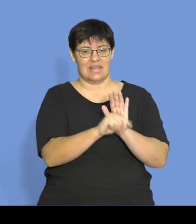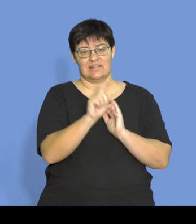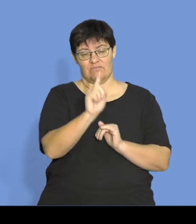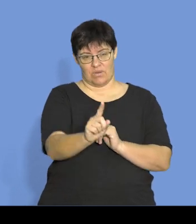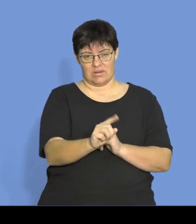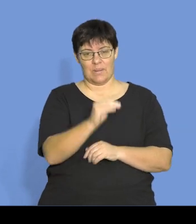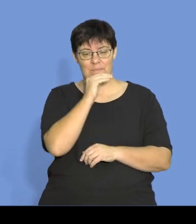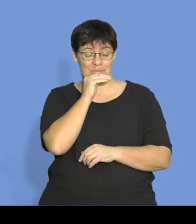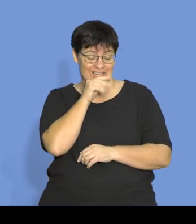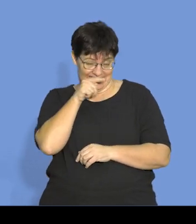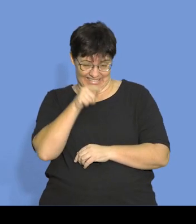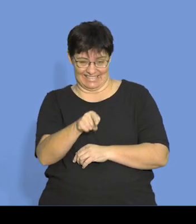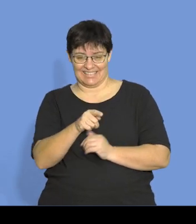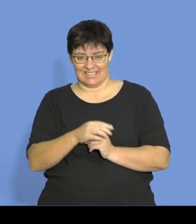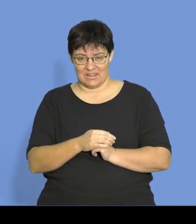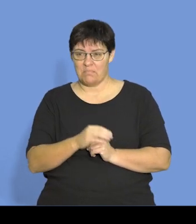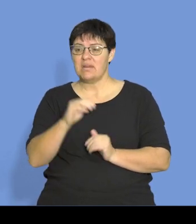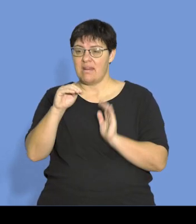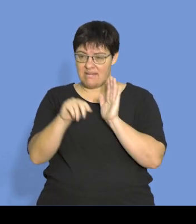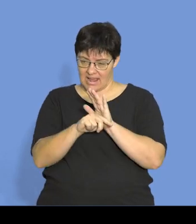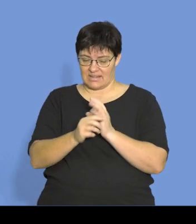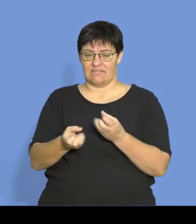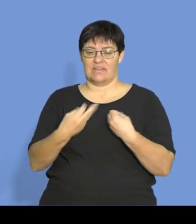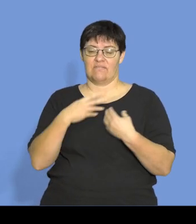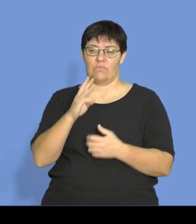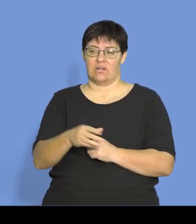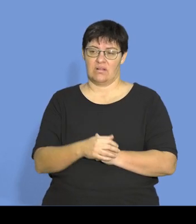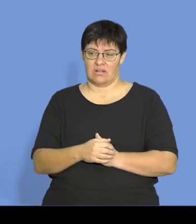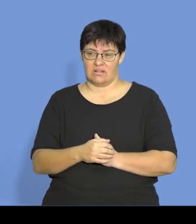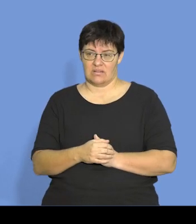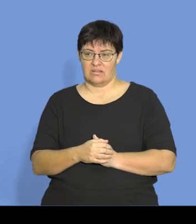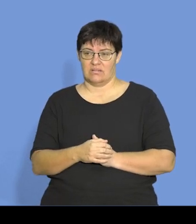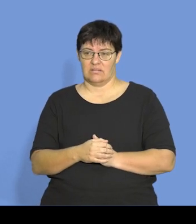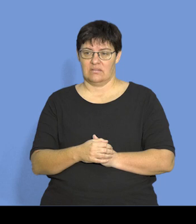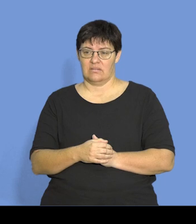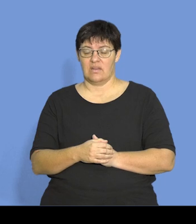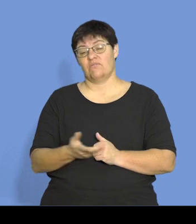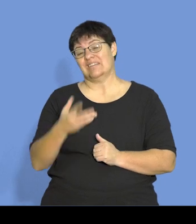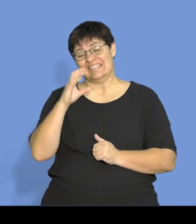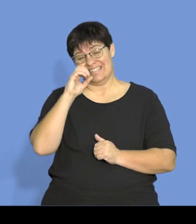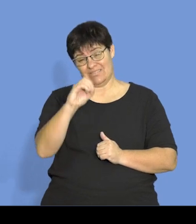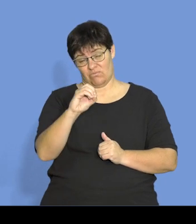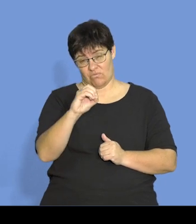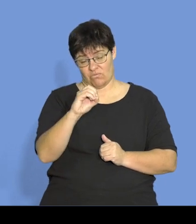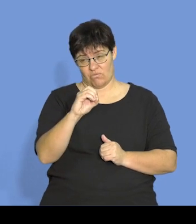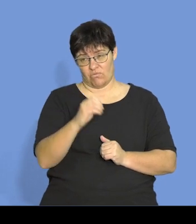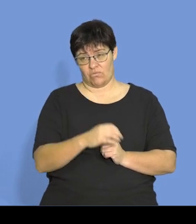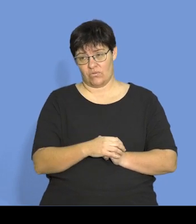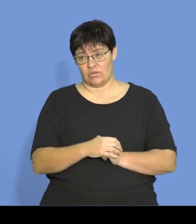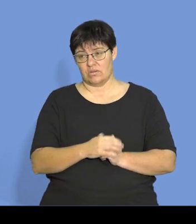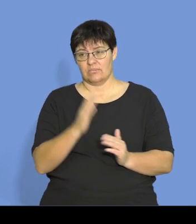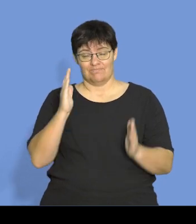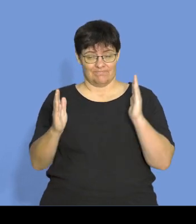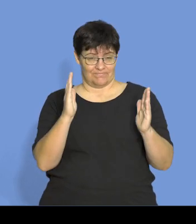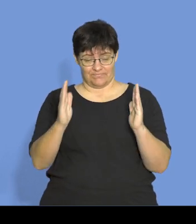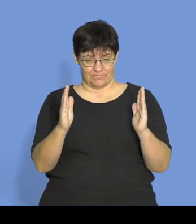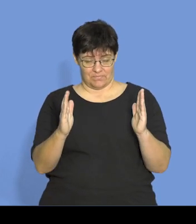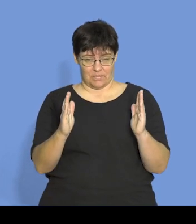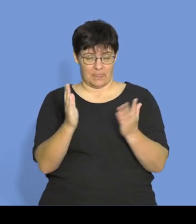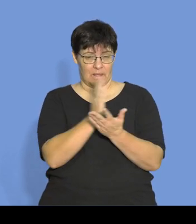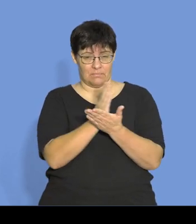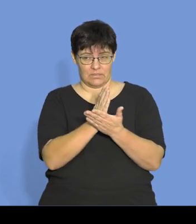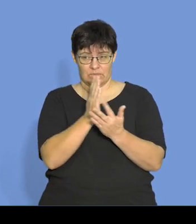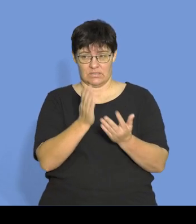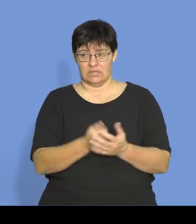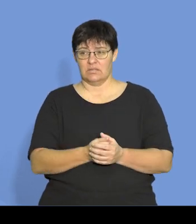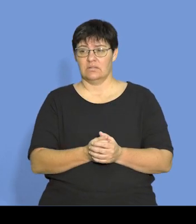negative 1. So that's what I mean when I say it gives me a negative. And then if you take 0, which is the one that is